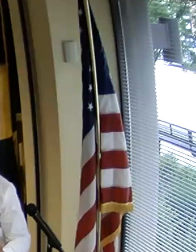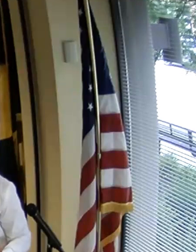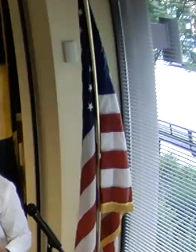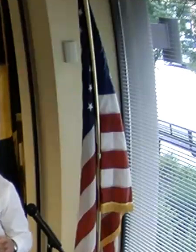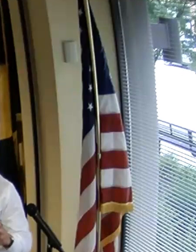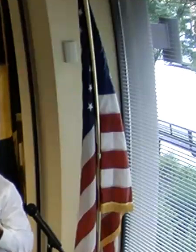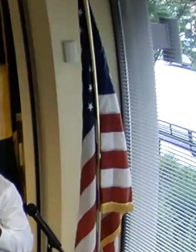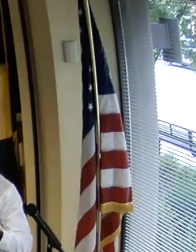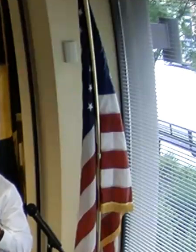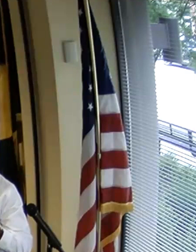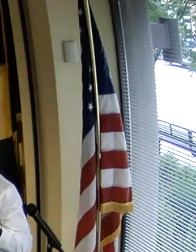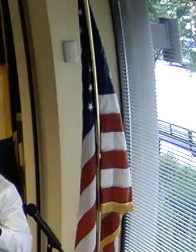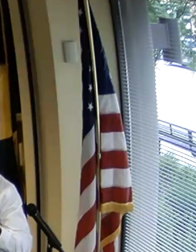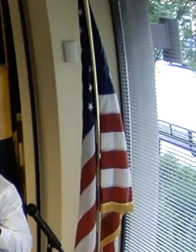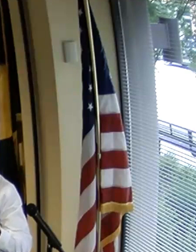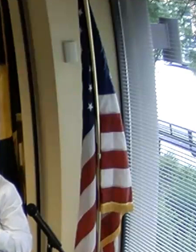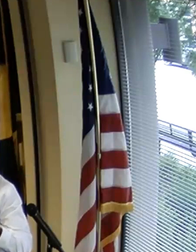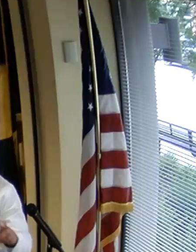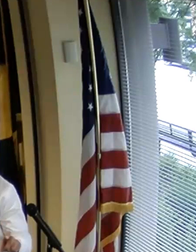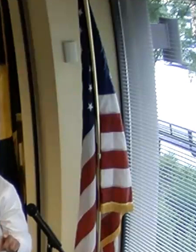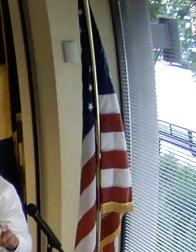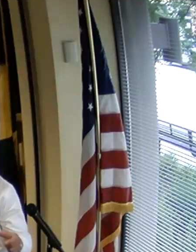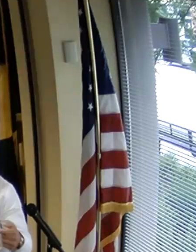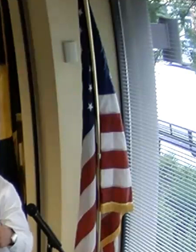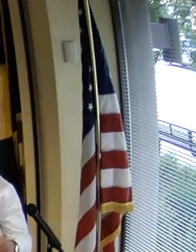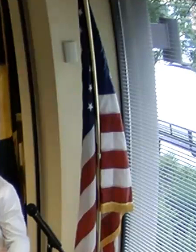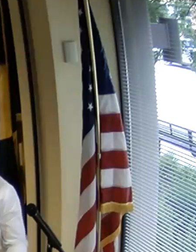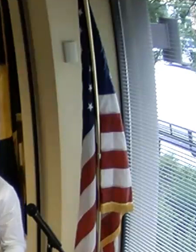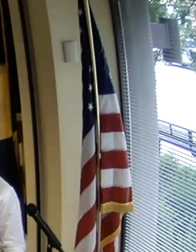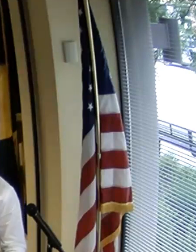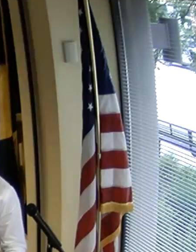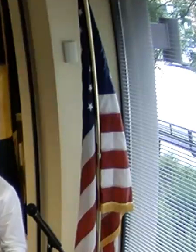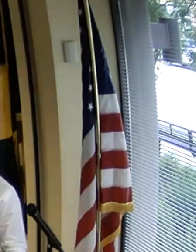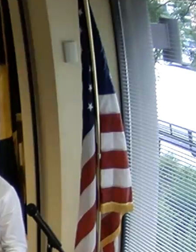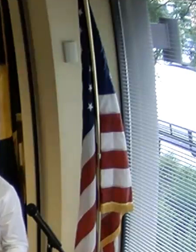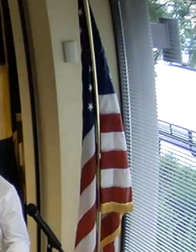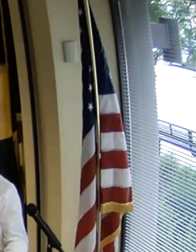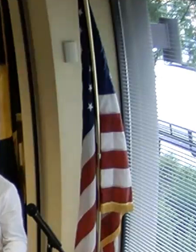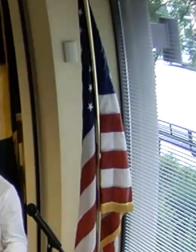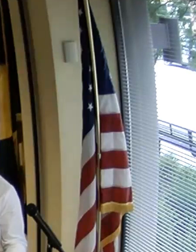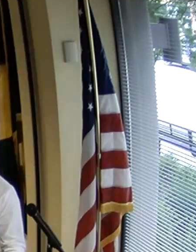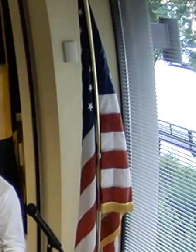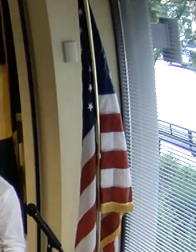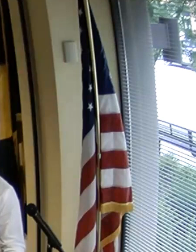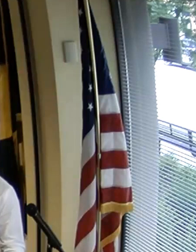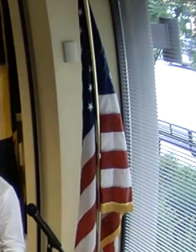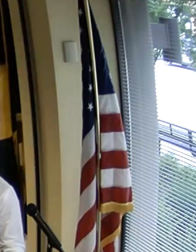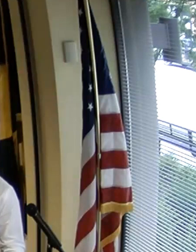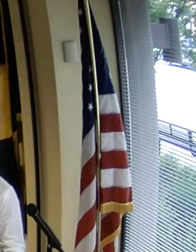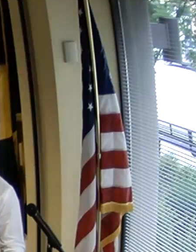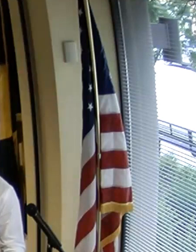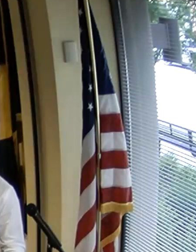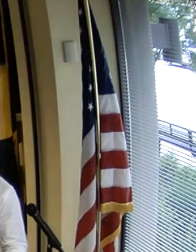that is because that $6 million represents specific lead replacements through this project. The final amount will be determined based upon